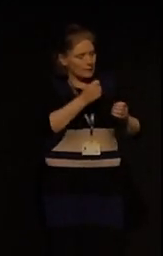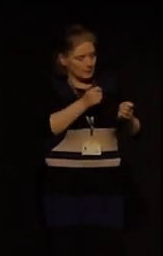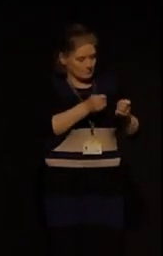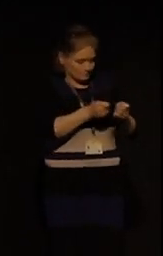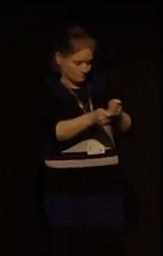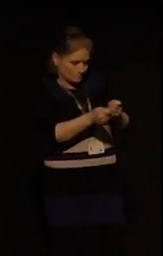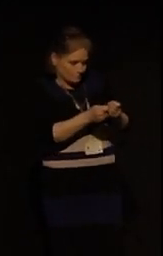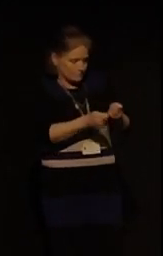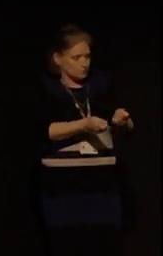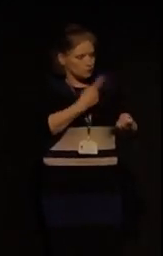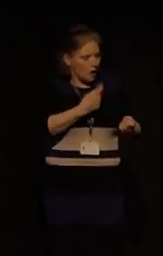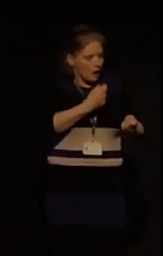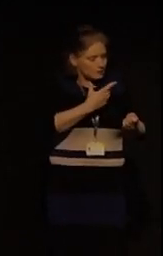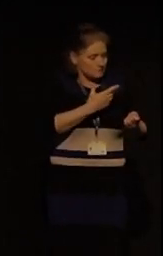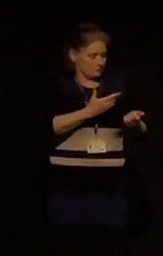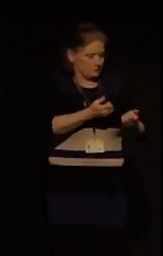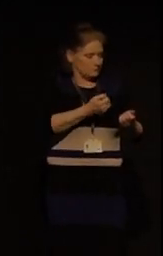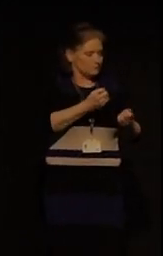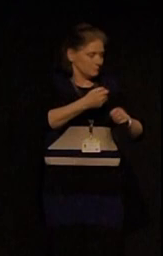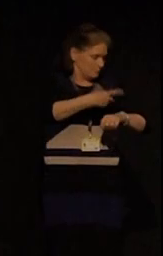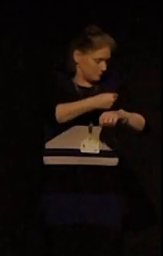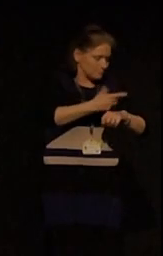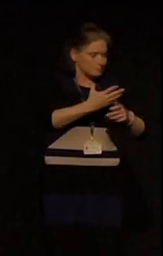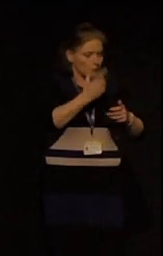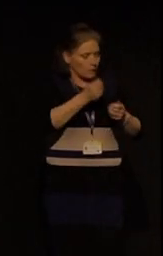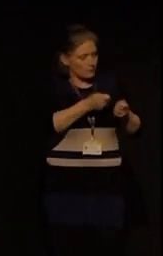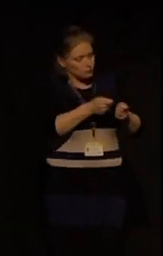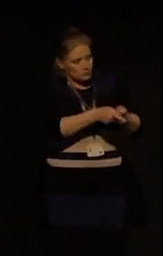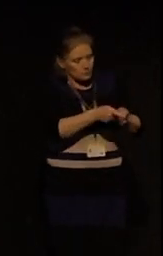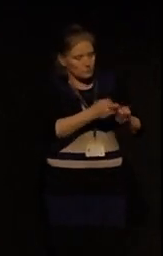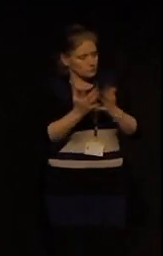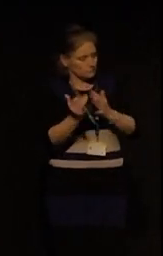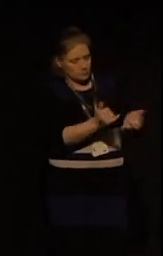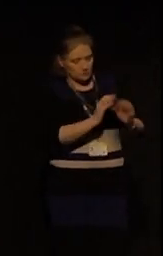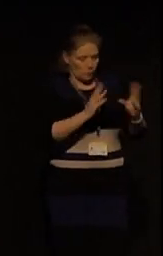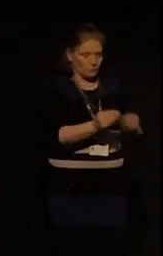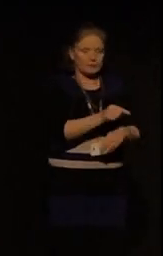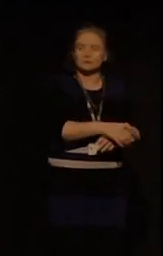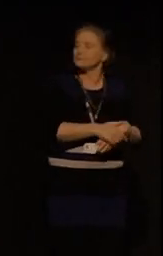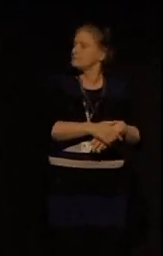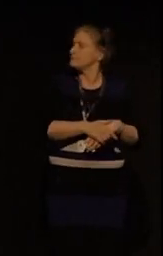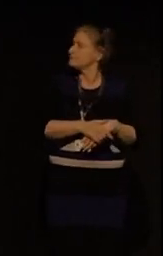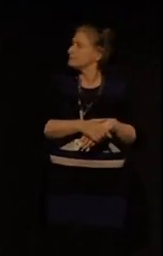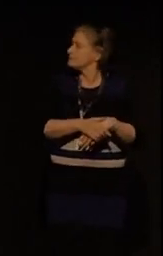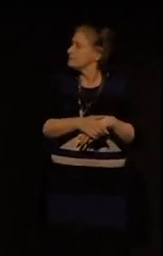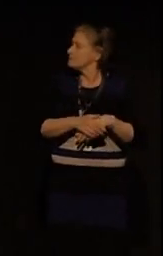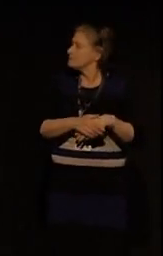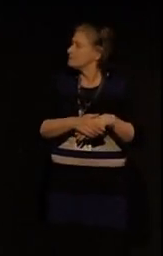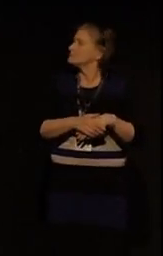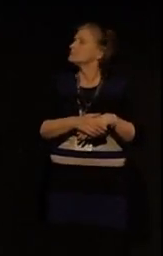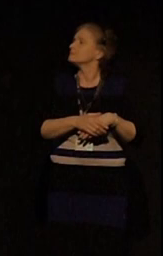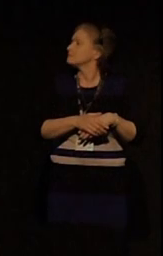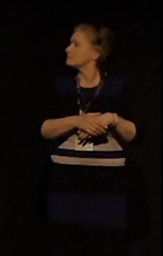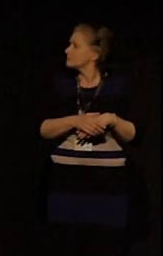can try to identify drugs that might be used to treat both of the disorders. So one of the things we developed